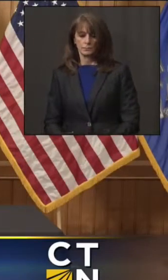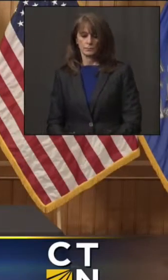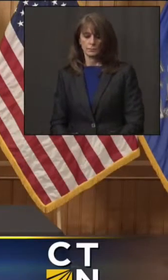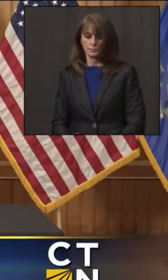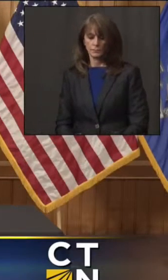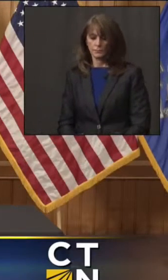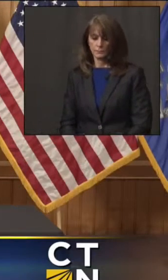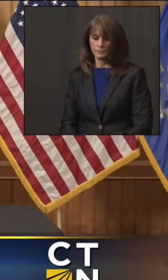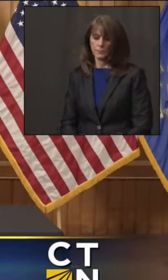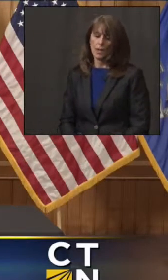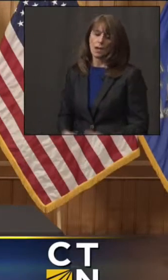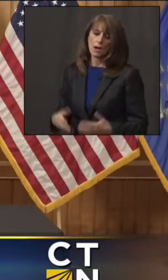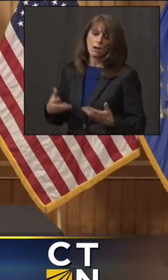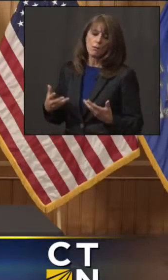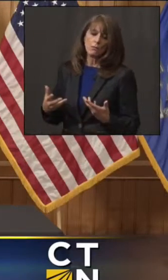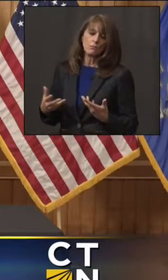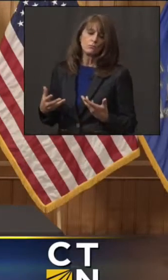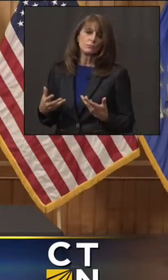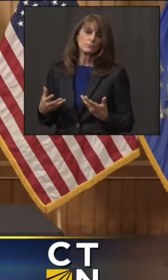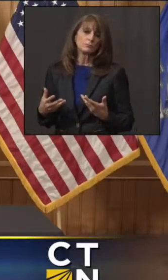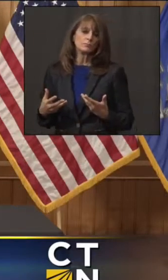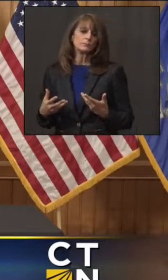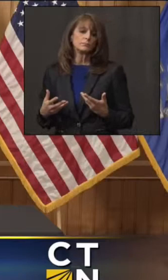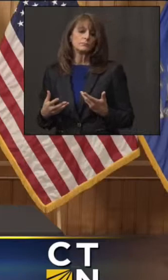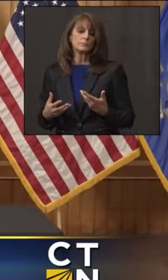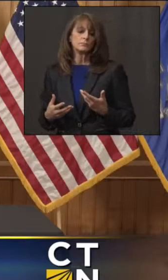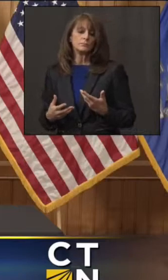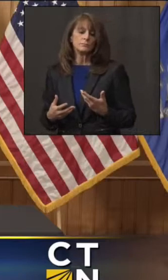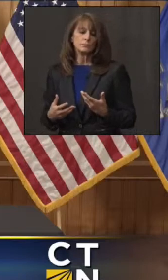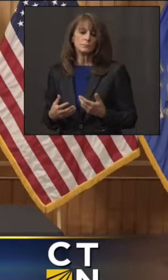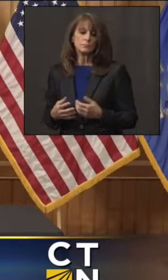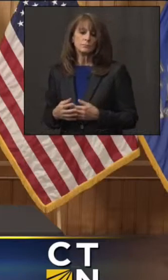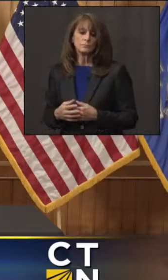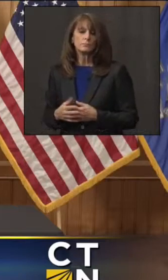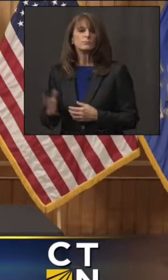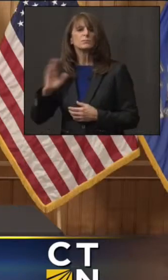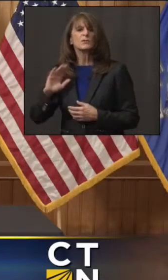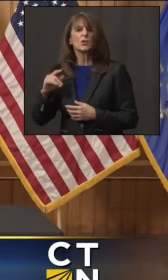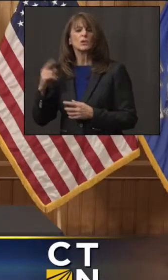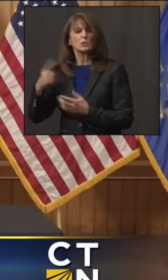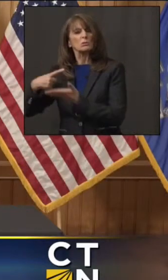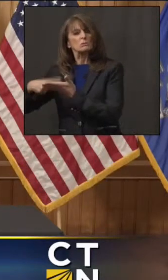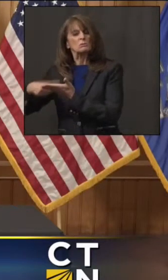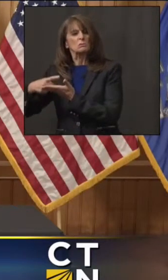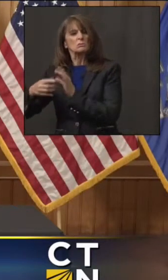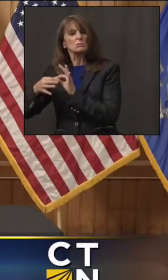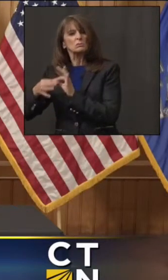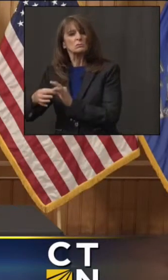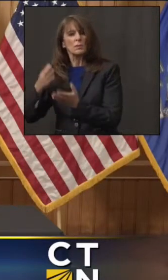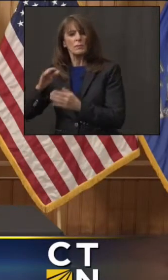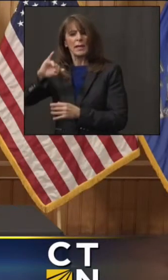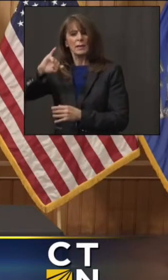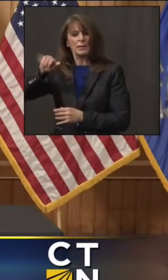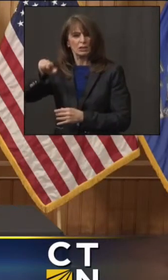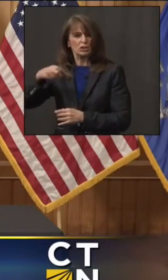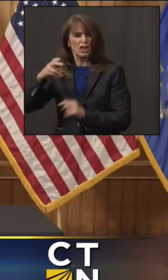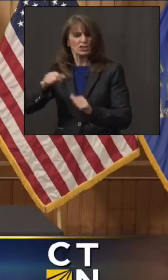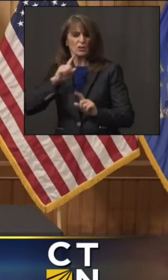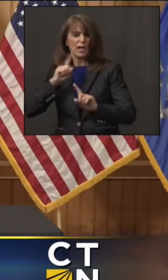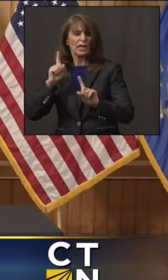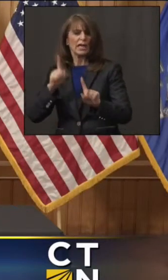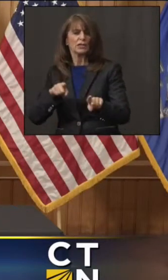Thanks. To one of Fran's points earlier, and maybe Josh, you might be able to help on this one as well.